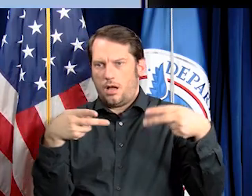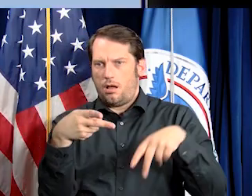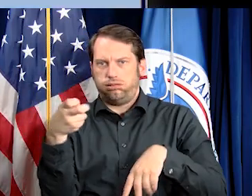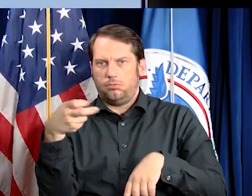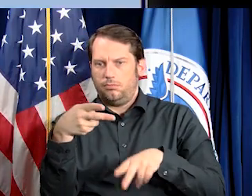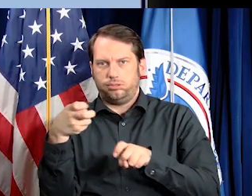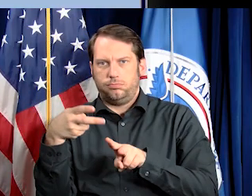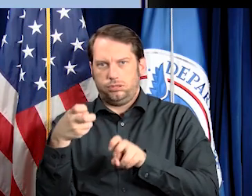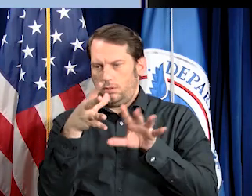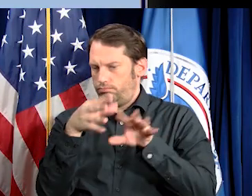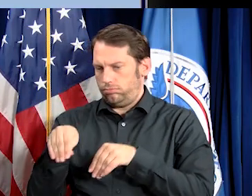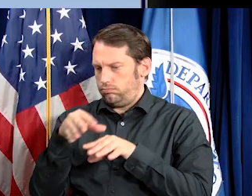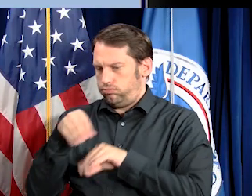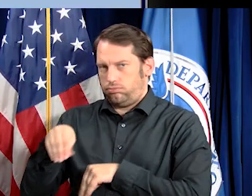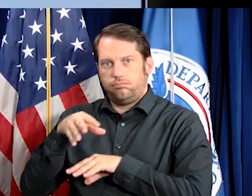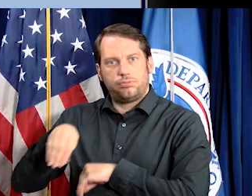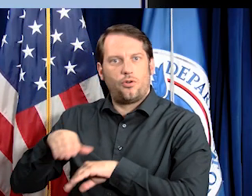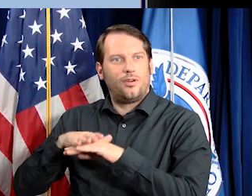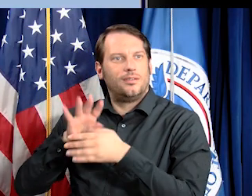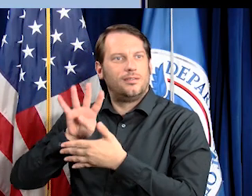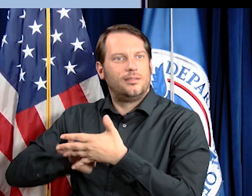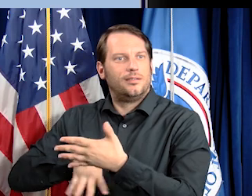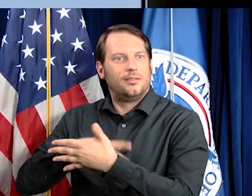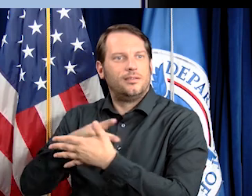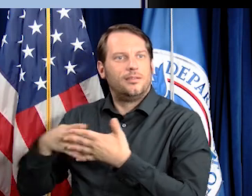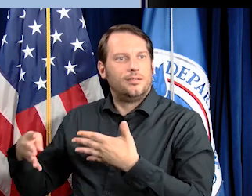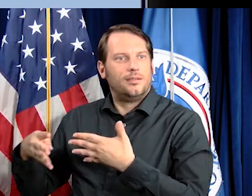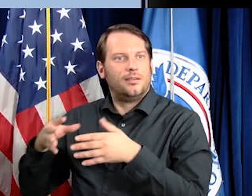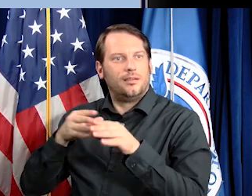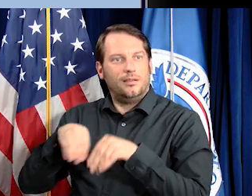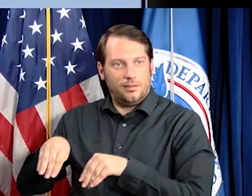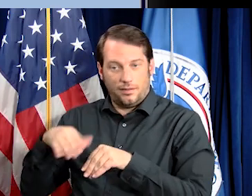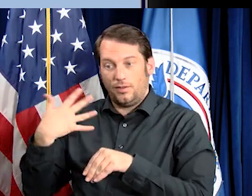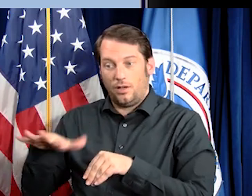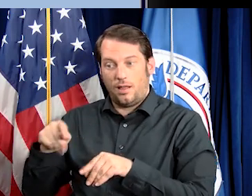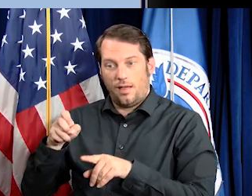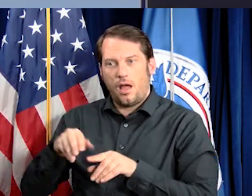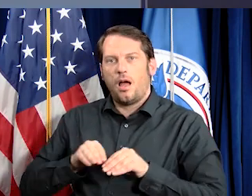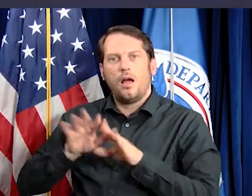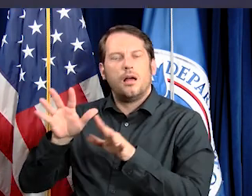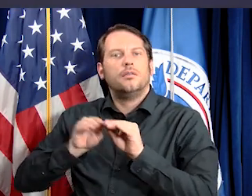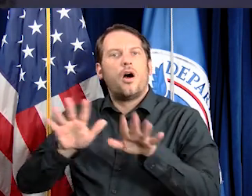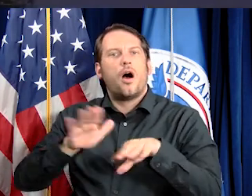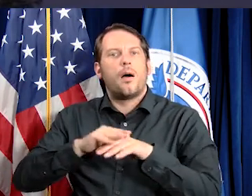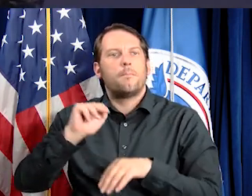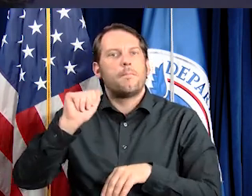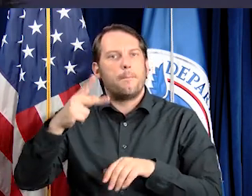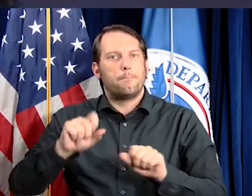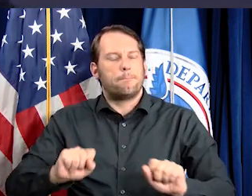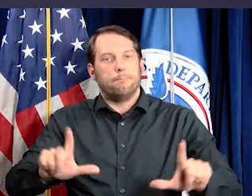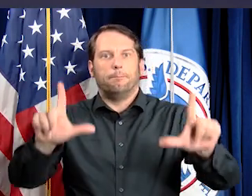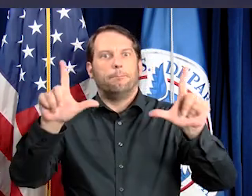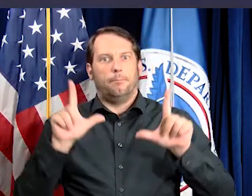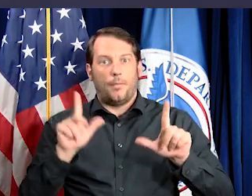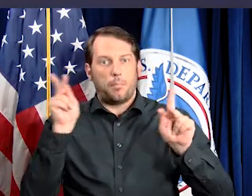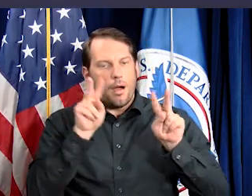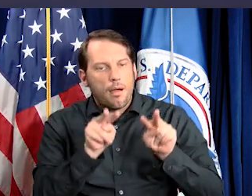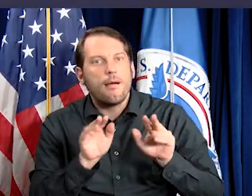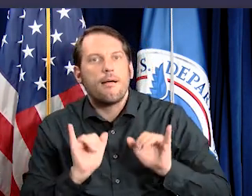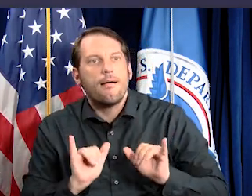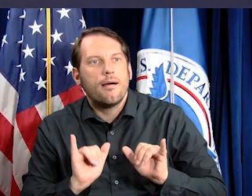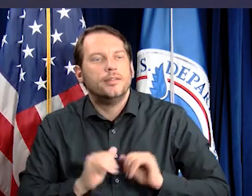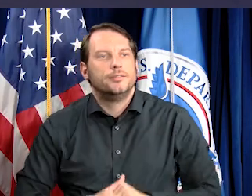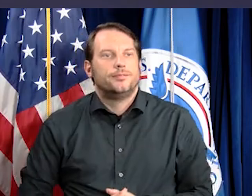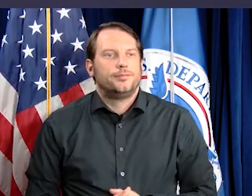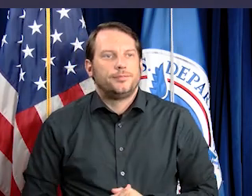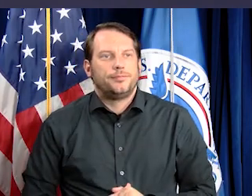be automatically put on a map to more immediately provide situational awareness. This is something I think we're now seeing more and more, is